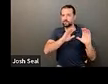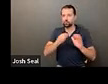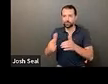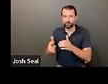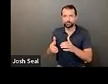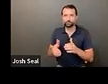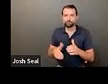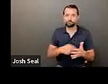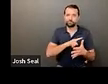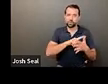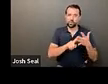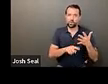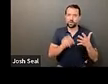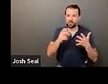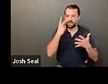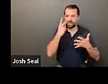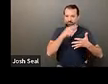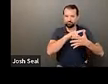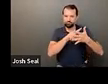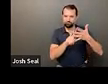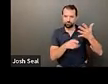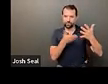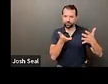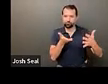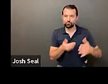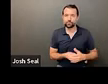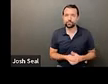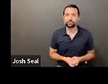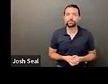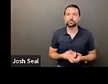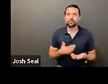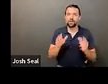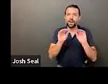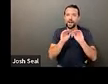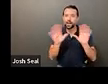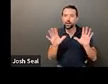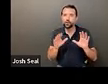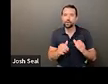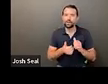them out for you. So it really breaks down how you would